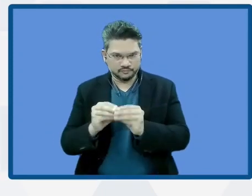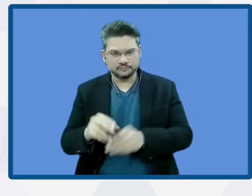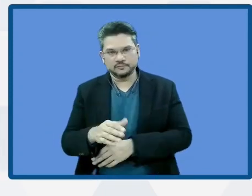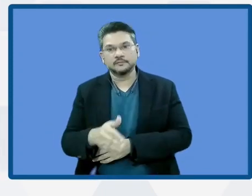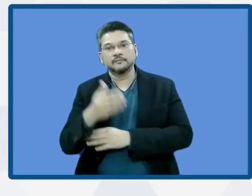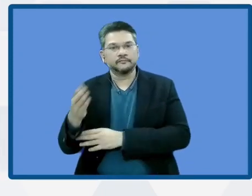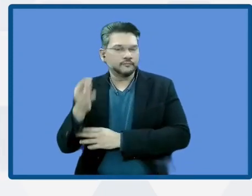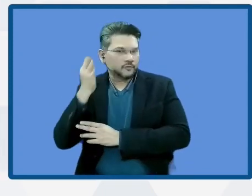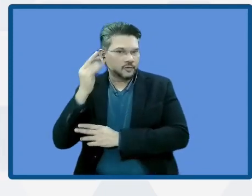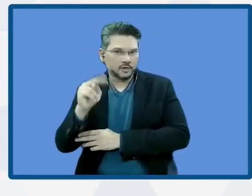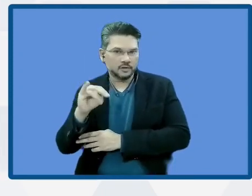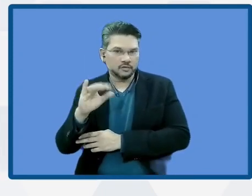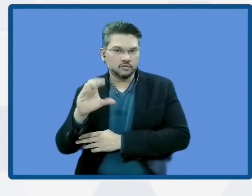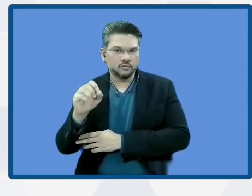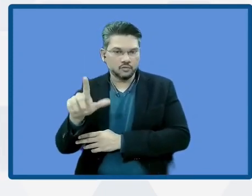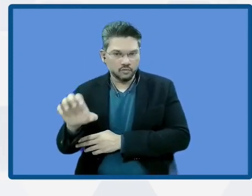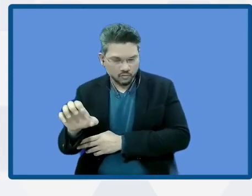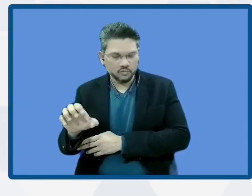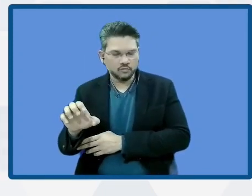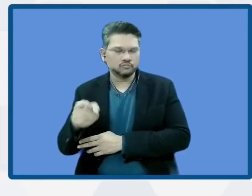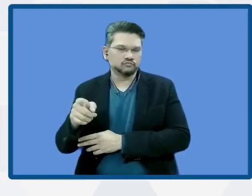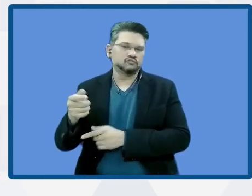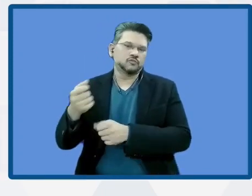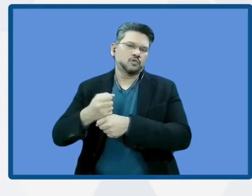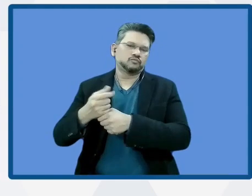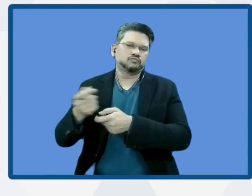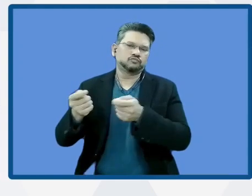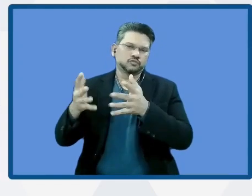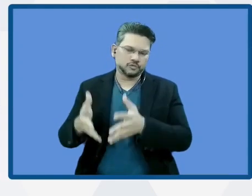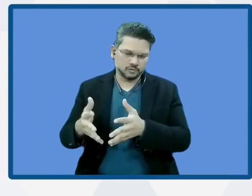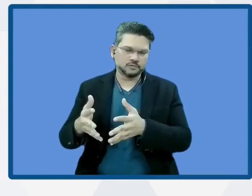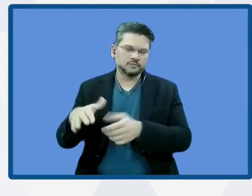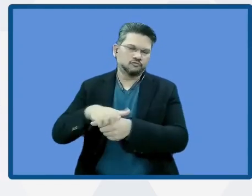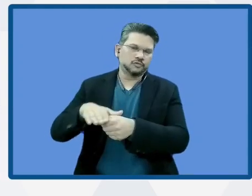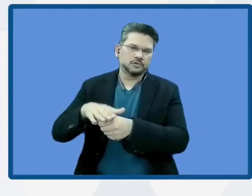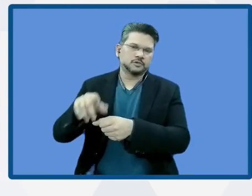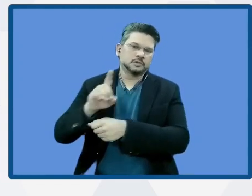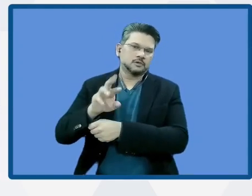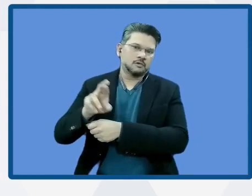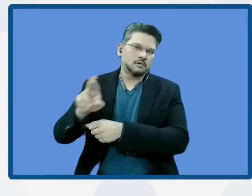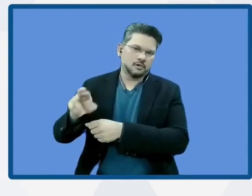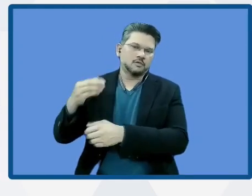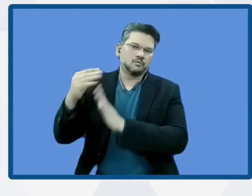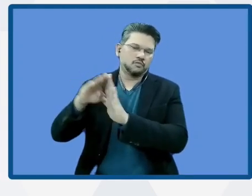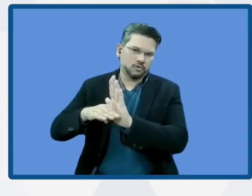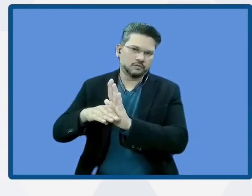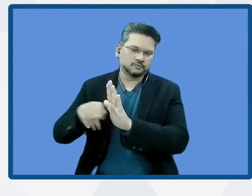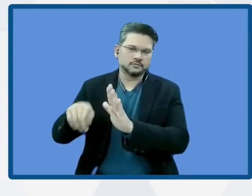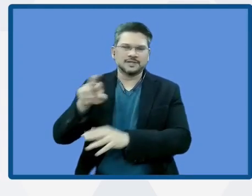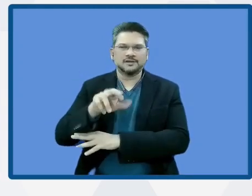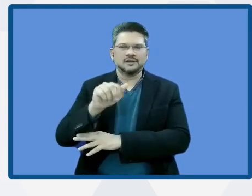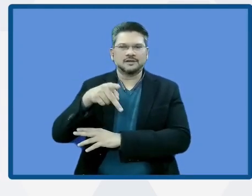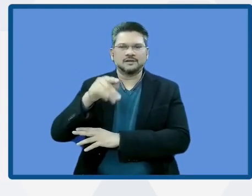coordinator of the regional program on disaster risk reduction and rapid